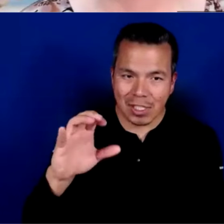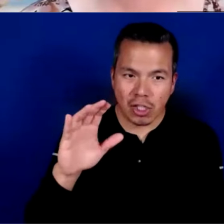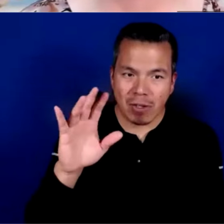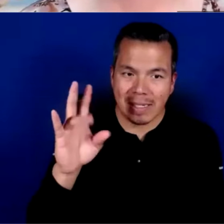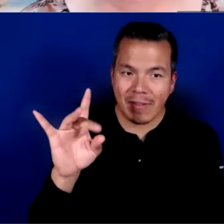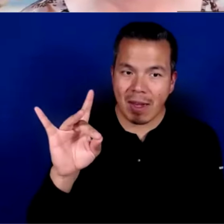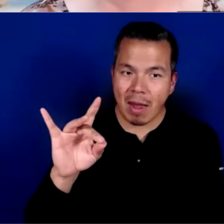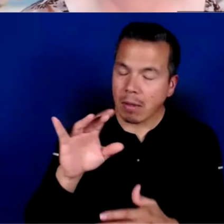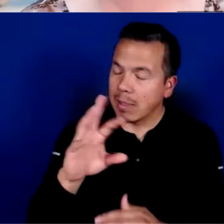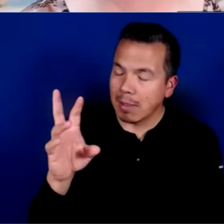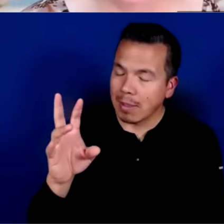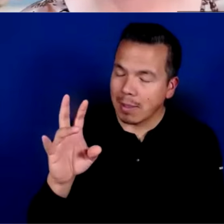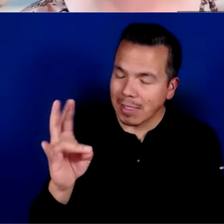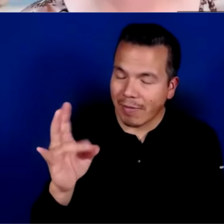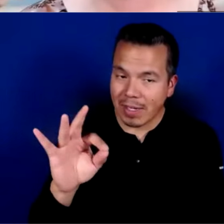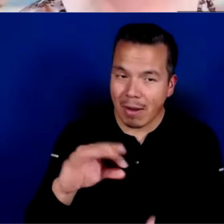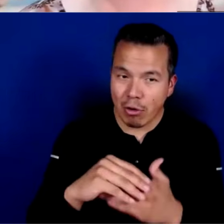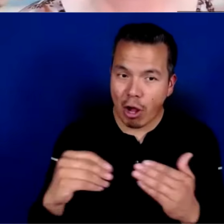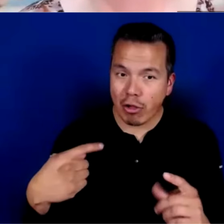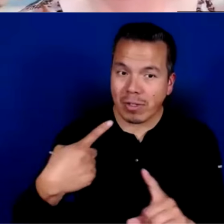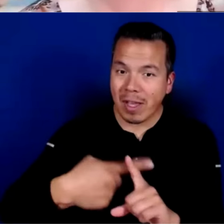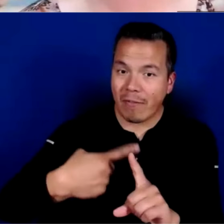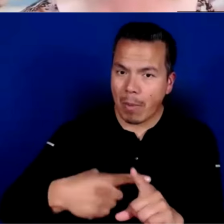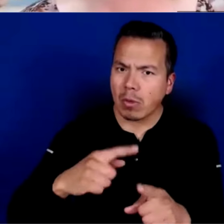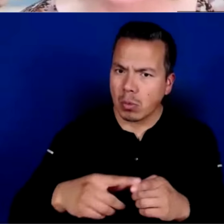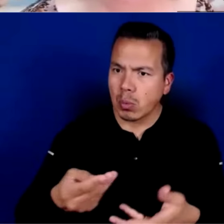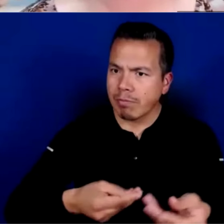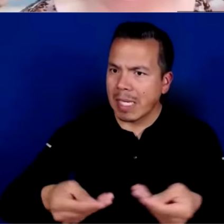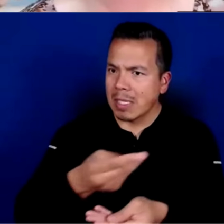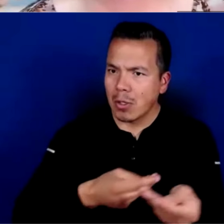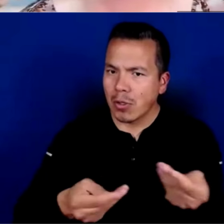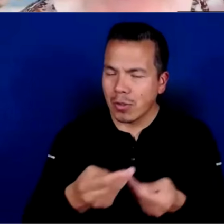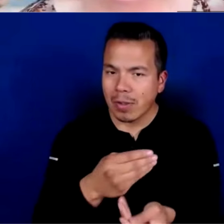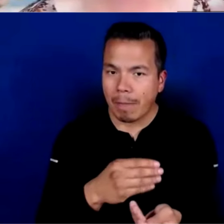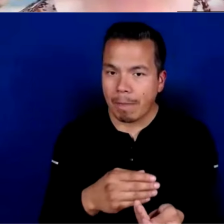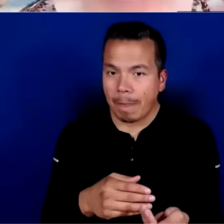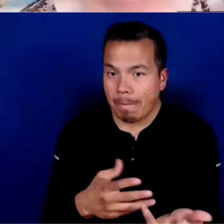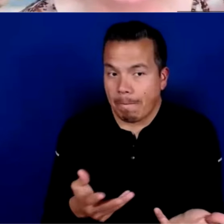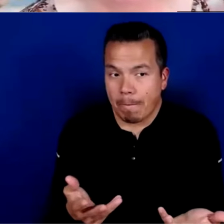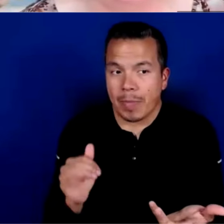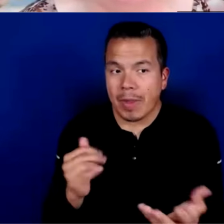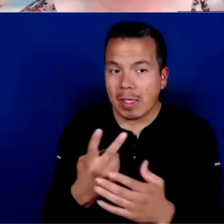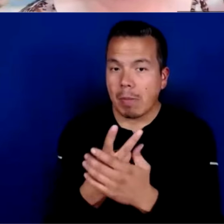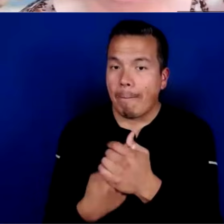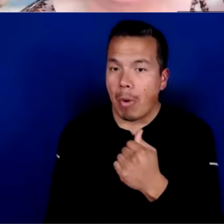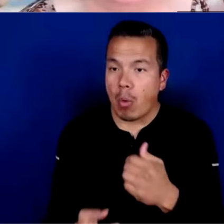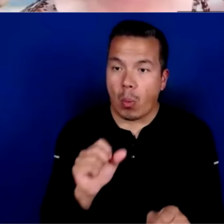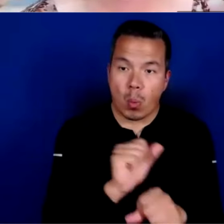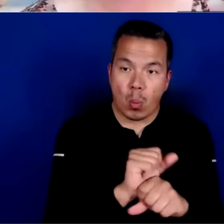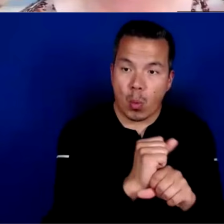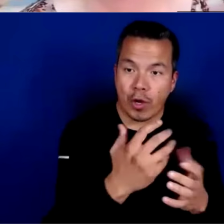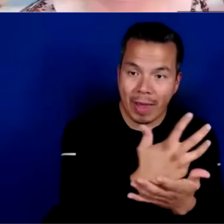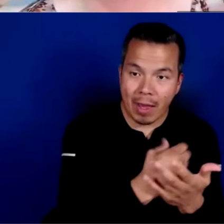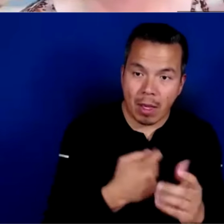$1,679 each month to pay their bills. And we combined that adjusted SSI payment of